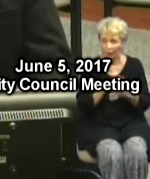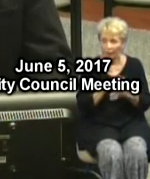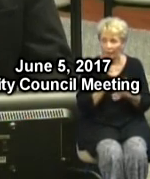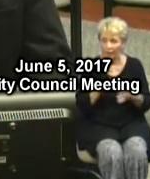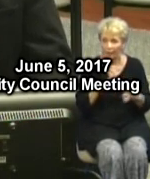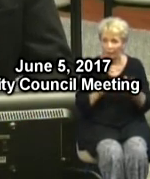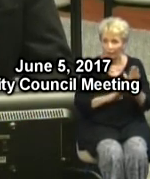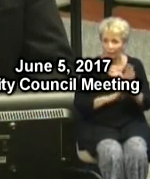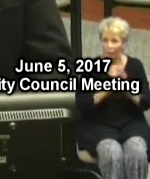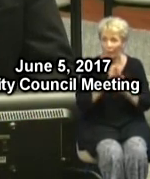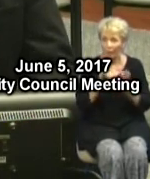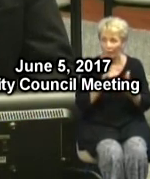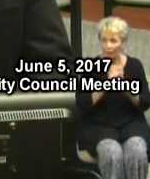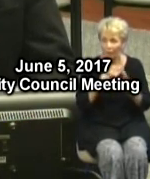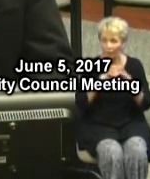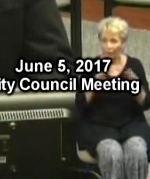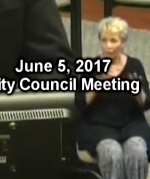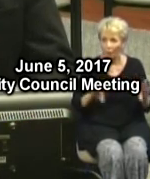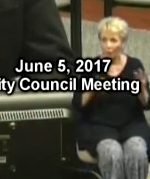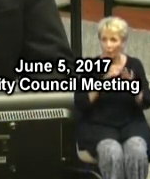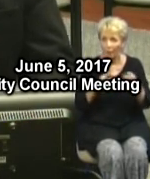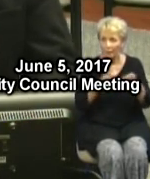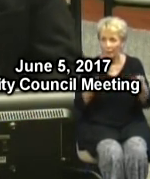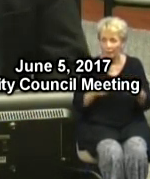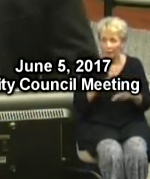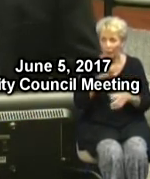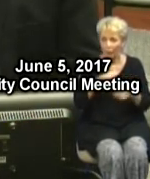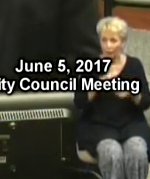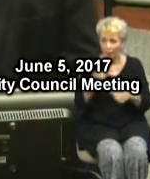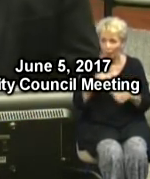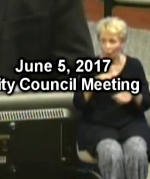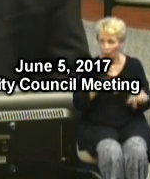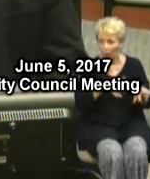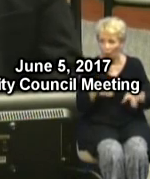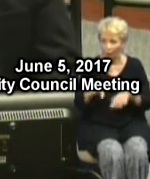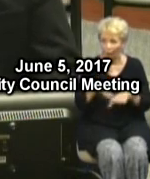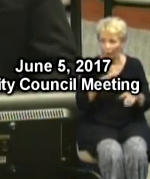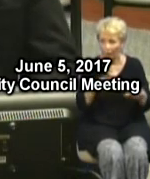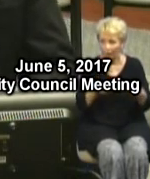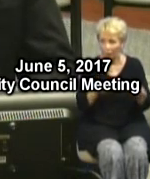development of this very important site within the Morganton River